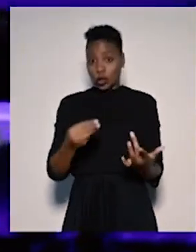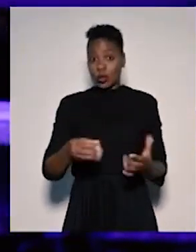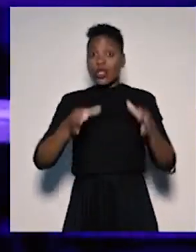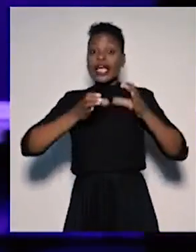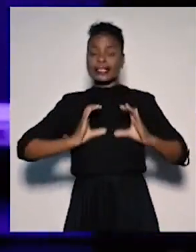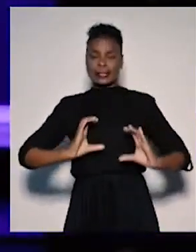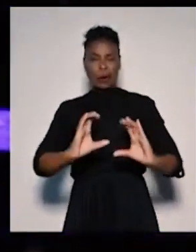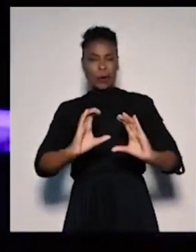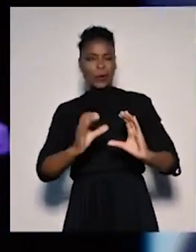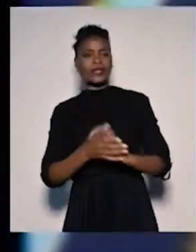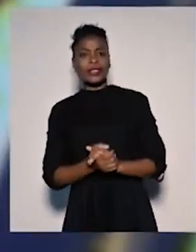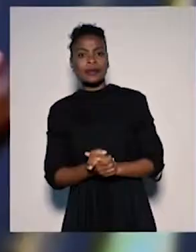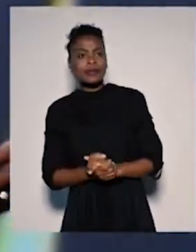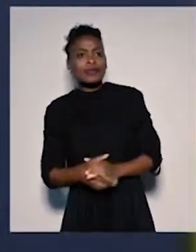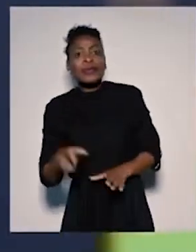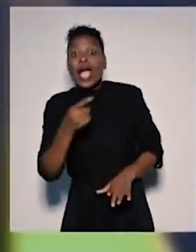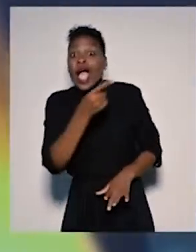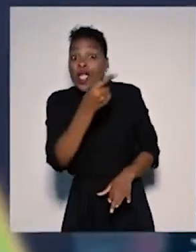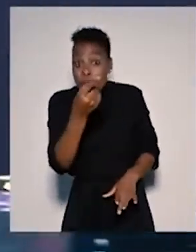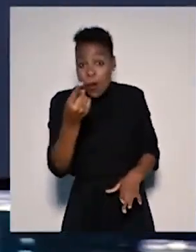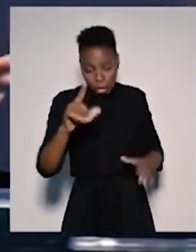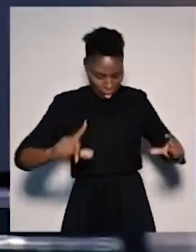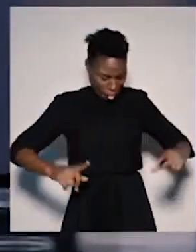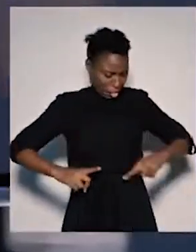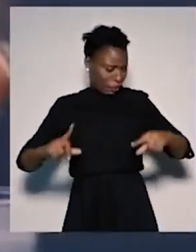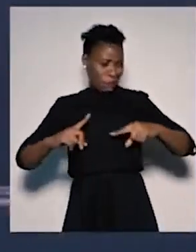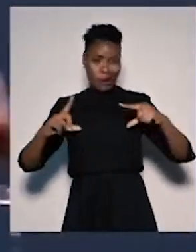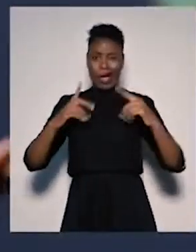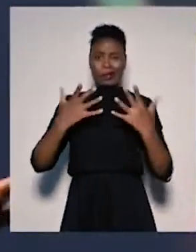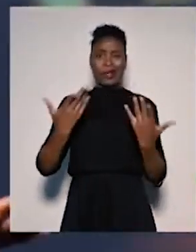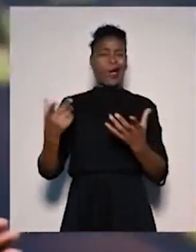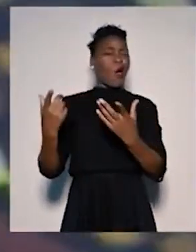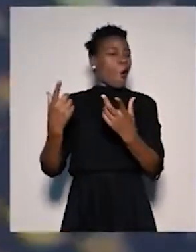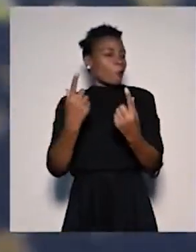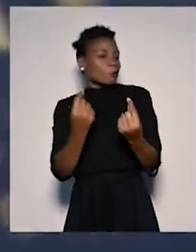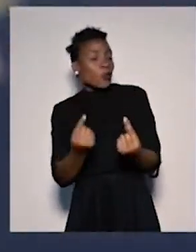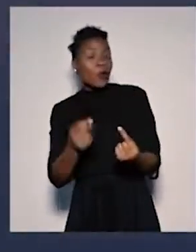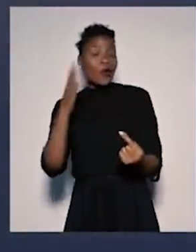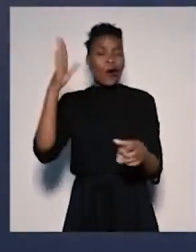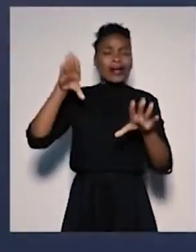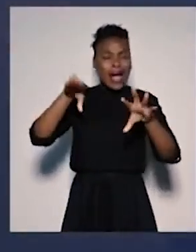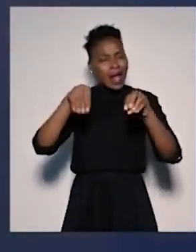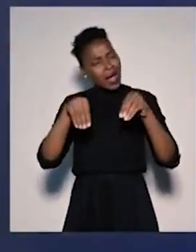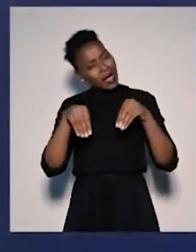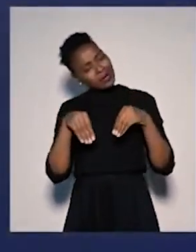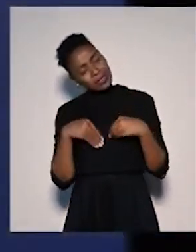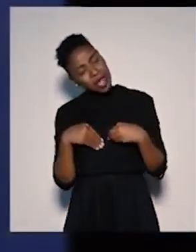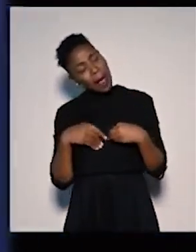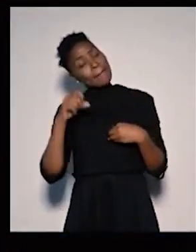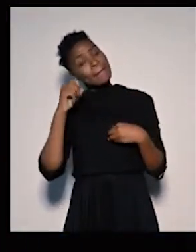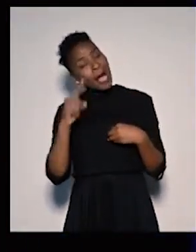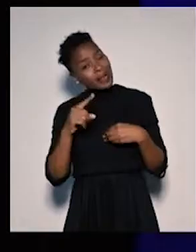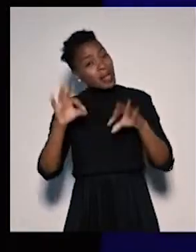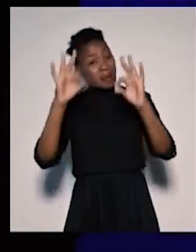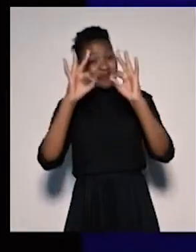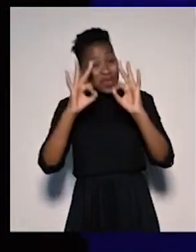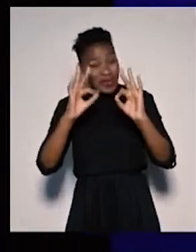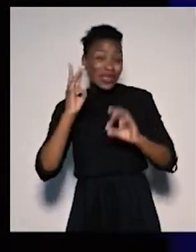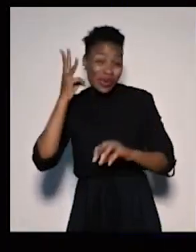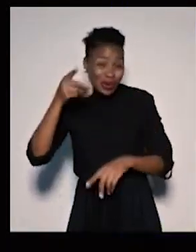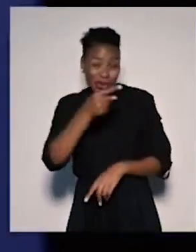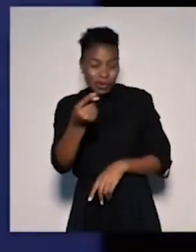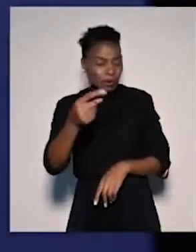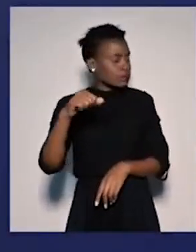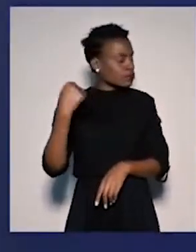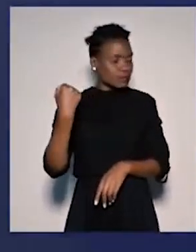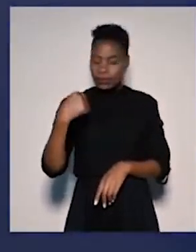places when you live like that, when you do that, God allows it, but it's not his perfect will for you. In other